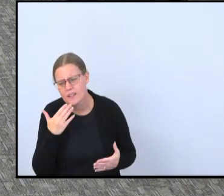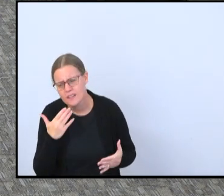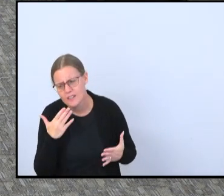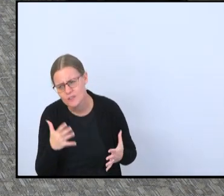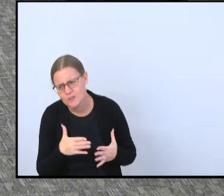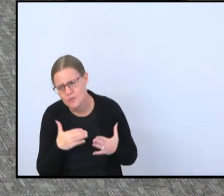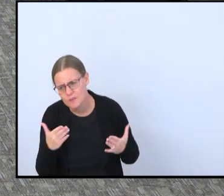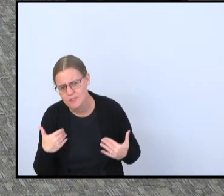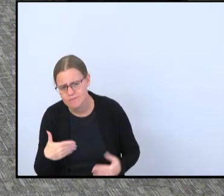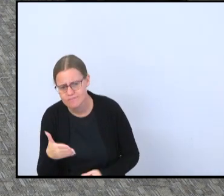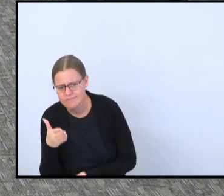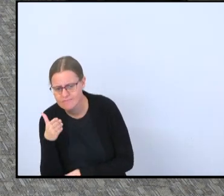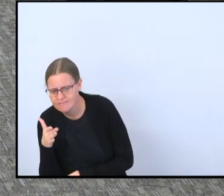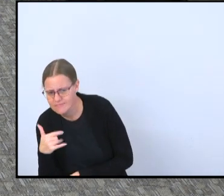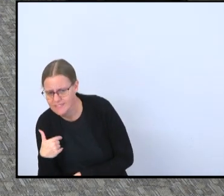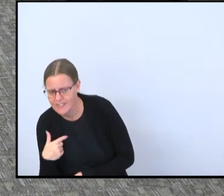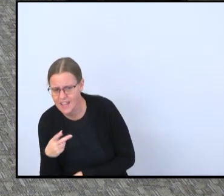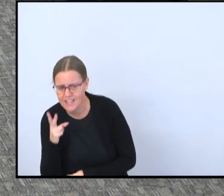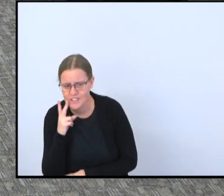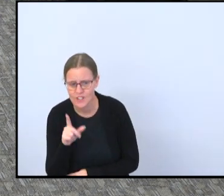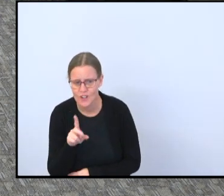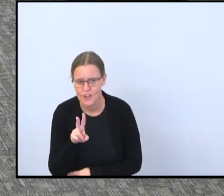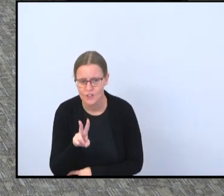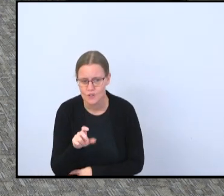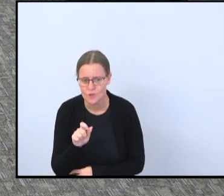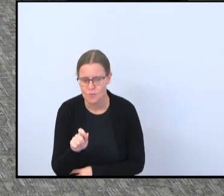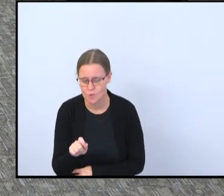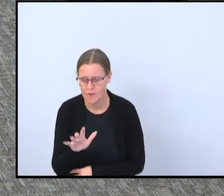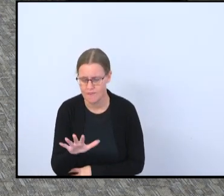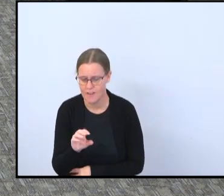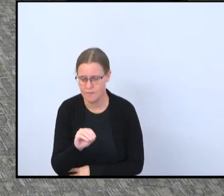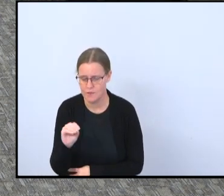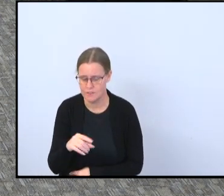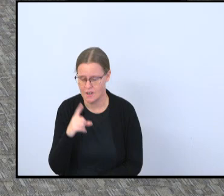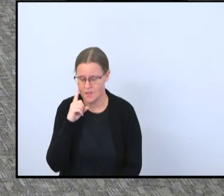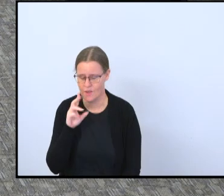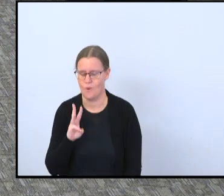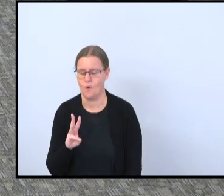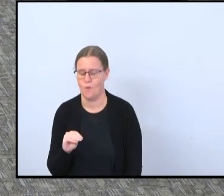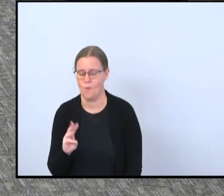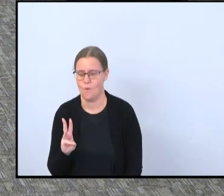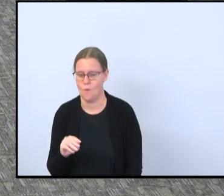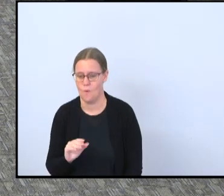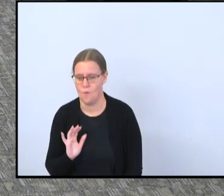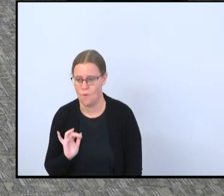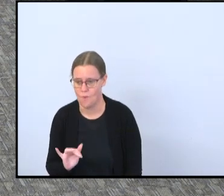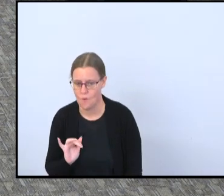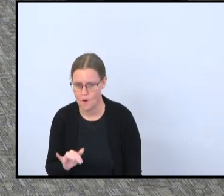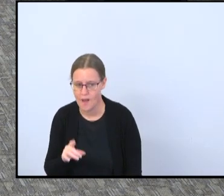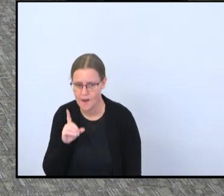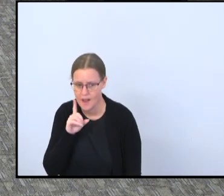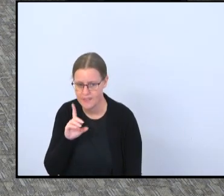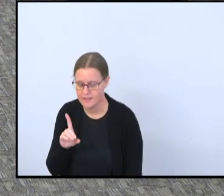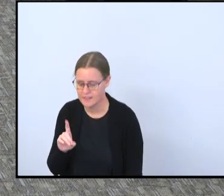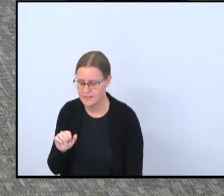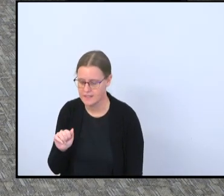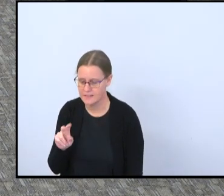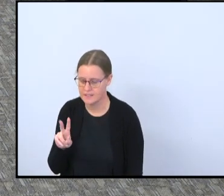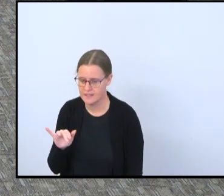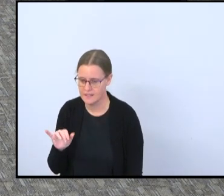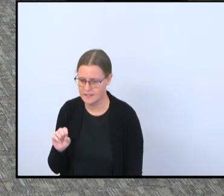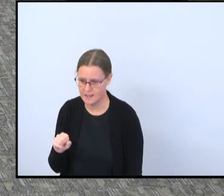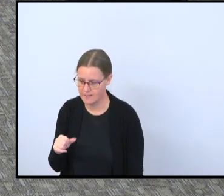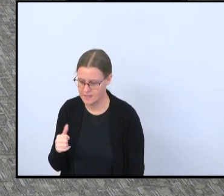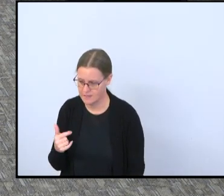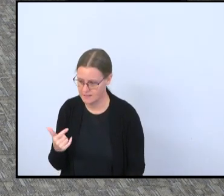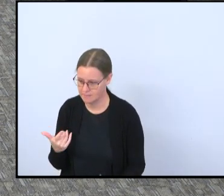for this presentation. And I look at the 2.5% and I think, wow, that's great. And I think Ms. Davis hit the nail on the head. We don't have extra